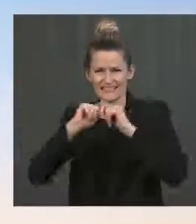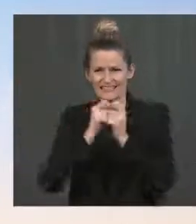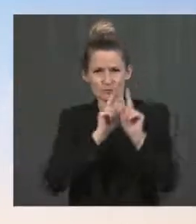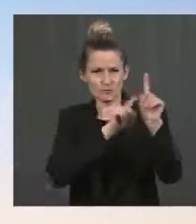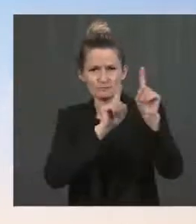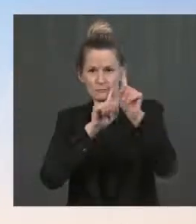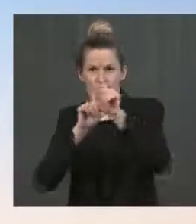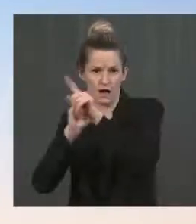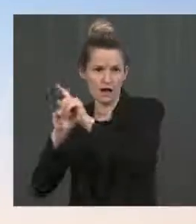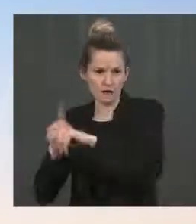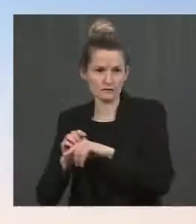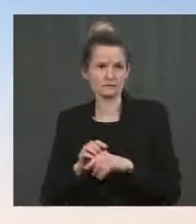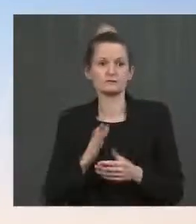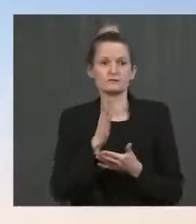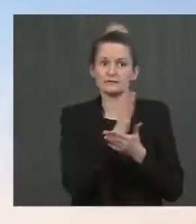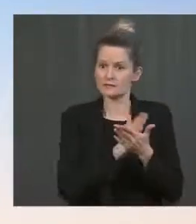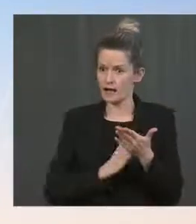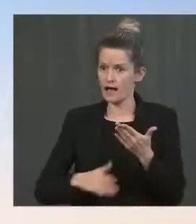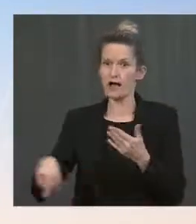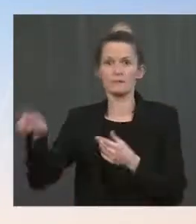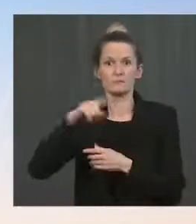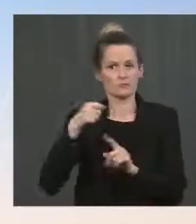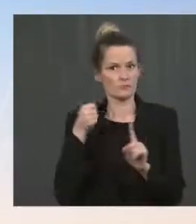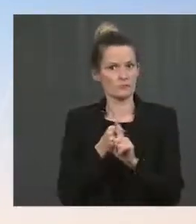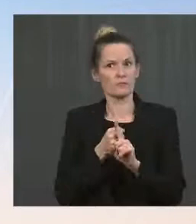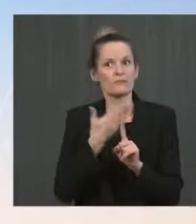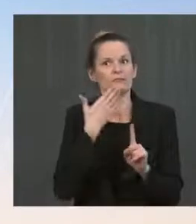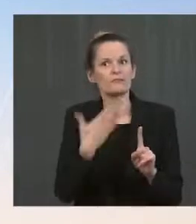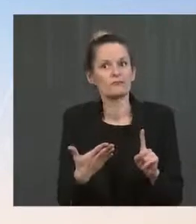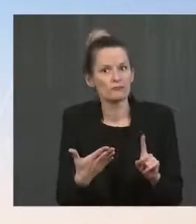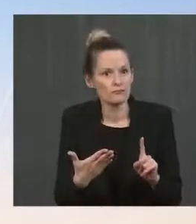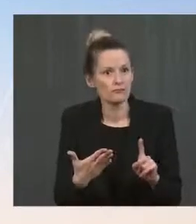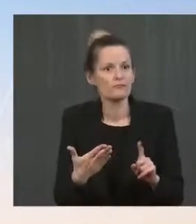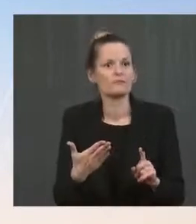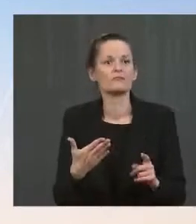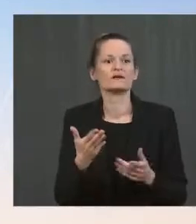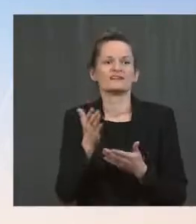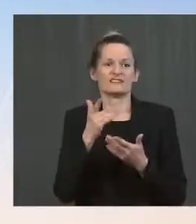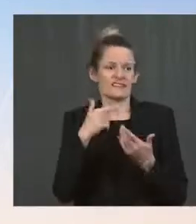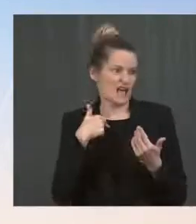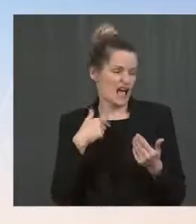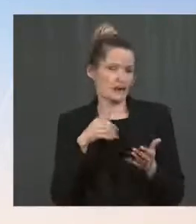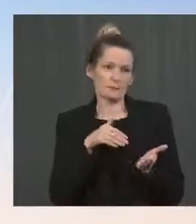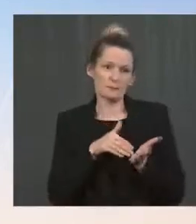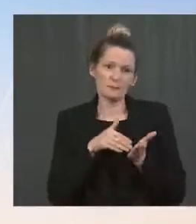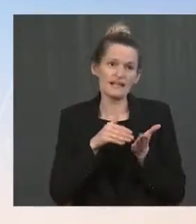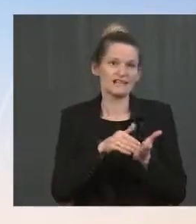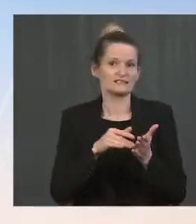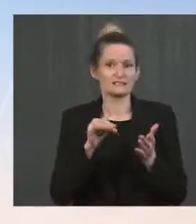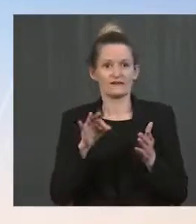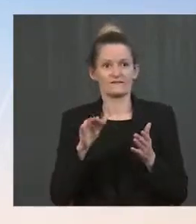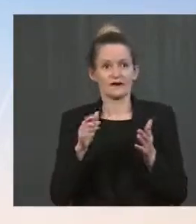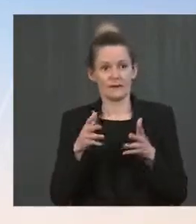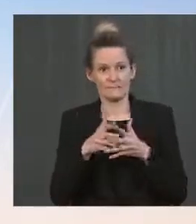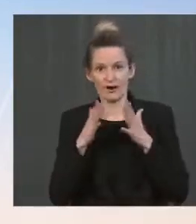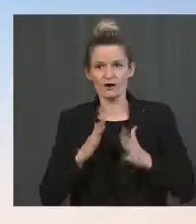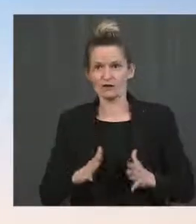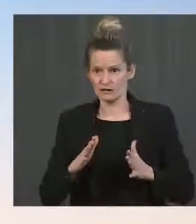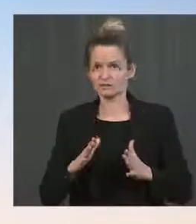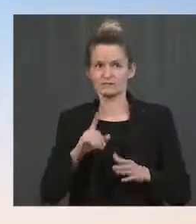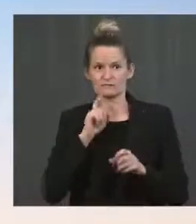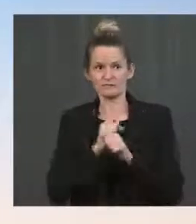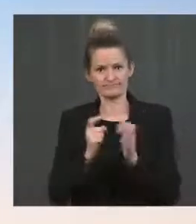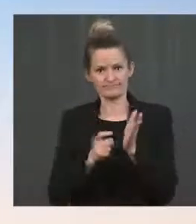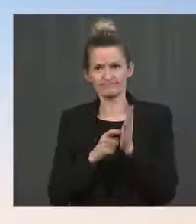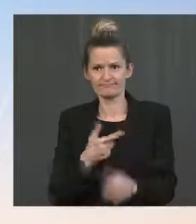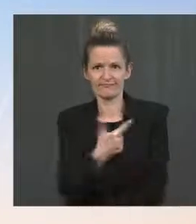impact from those steps. Tens of millions of Americans are now covered by vaccination requirements. 14 million Americans got their first shot in August, which was